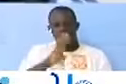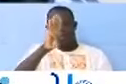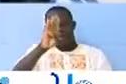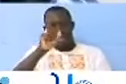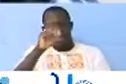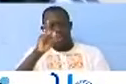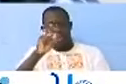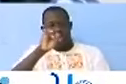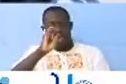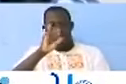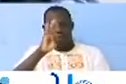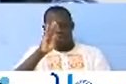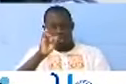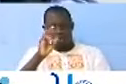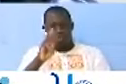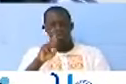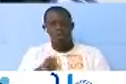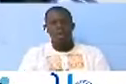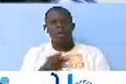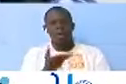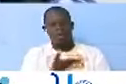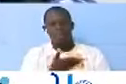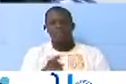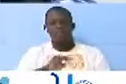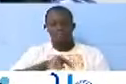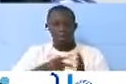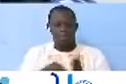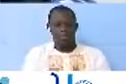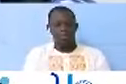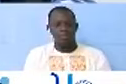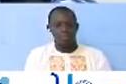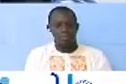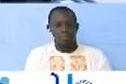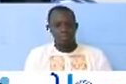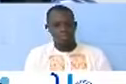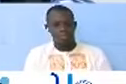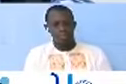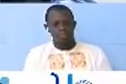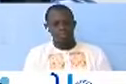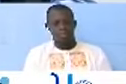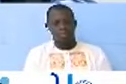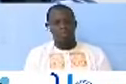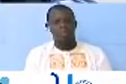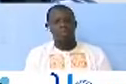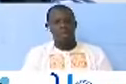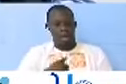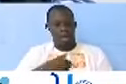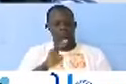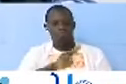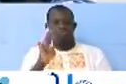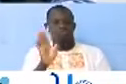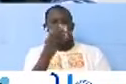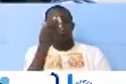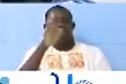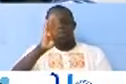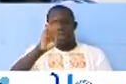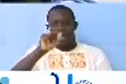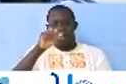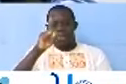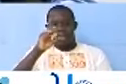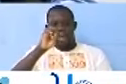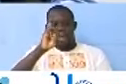Where are Badibu? Let's go to Badibu. Anida. Imkara Badibu. I don't go to Badibo. So,